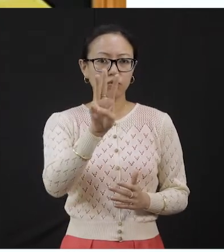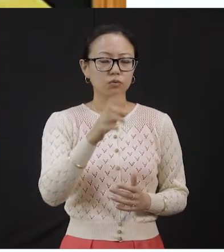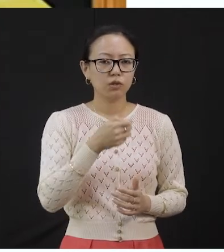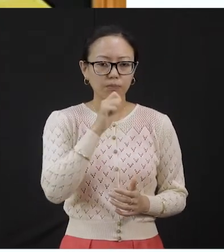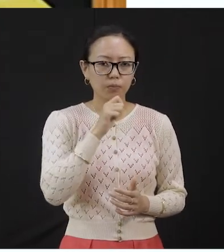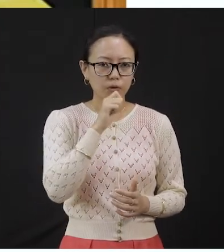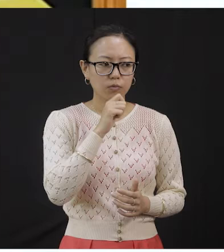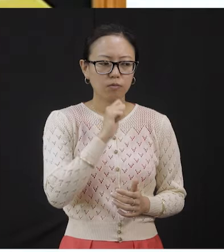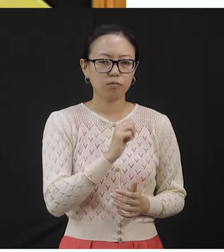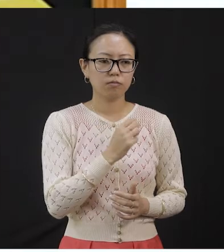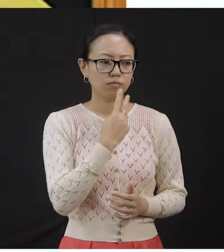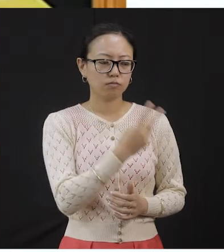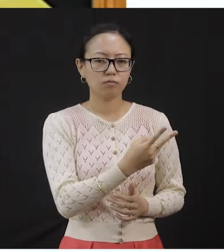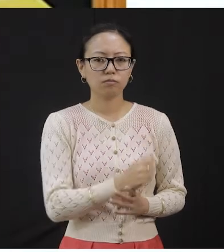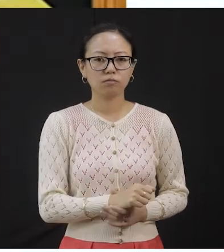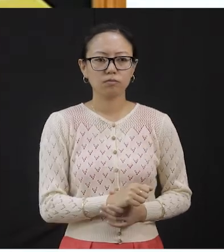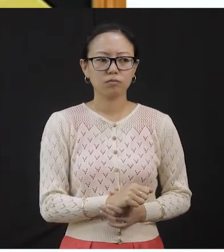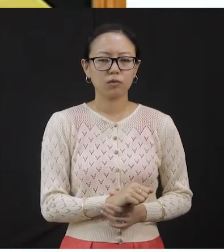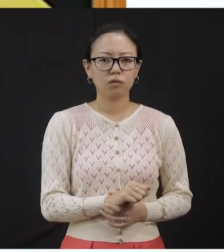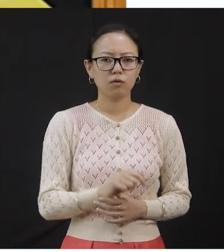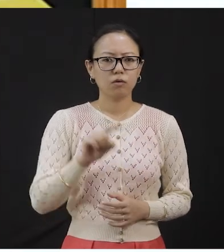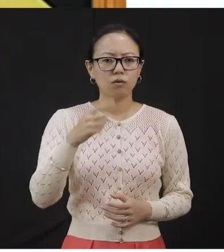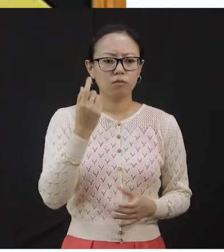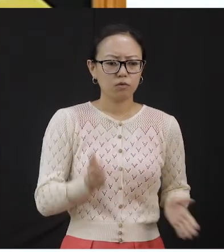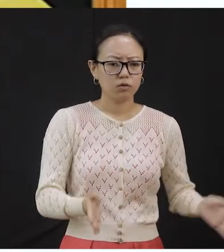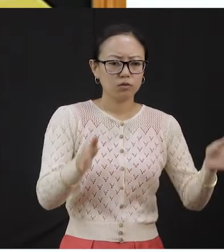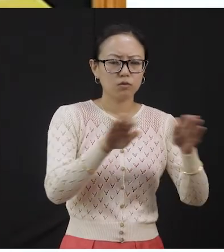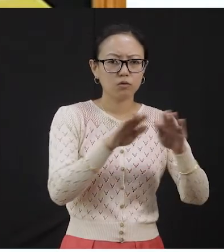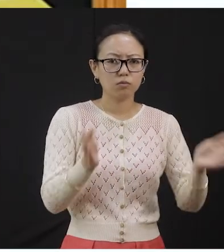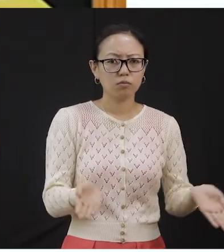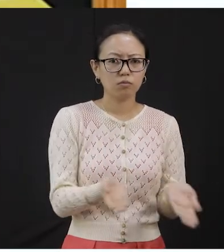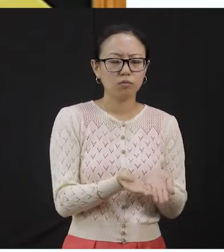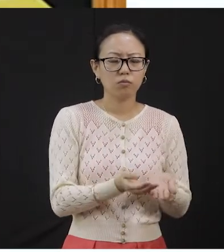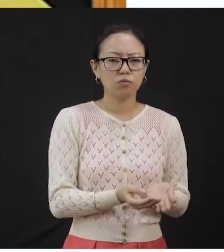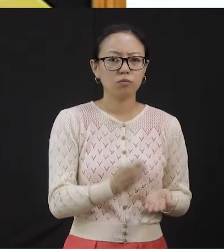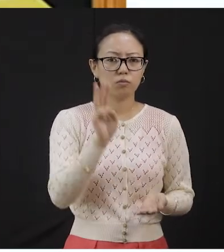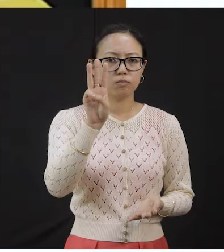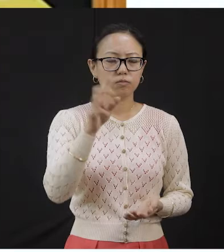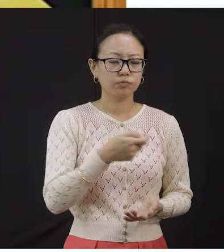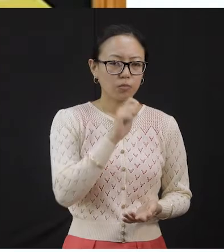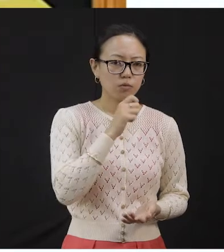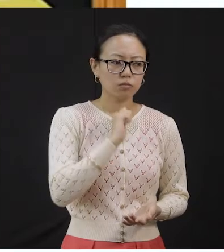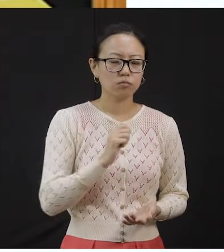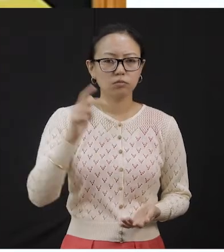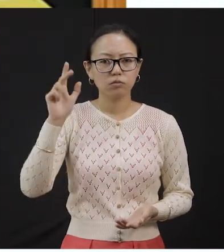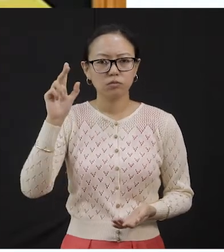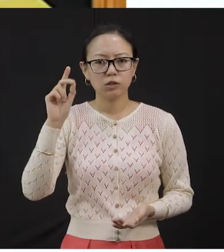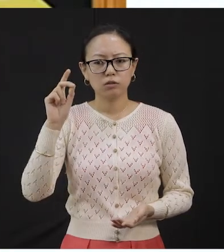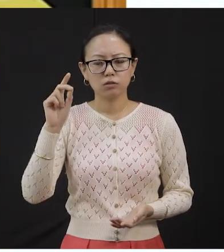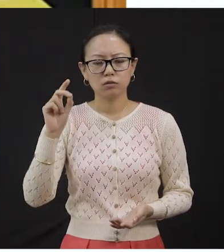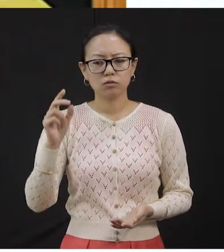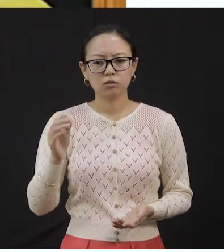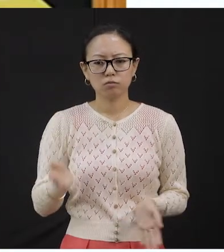Yes, 3 lollipops. In this box, how many lollipops are here? Is it 4 or 5? There's